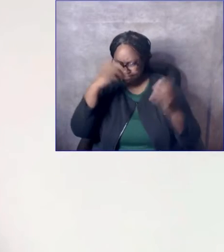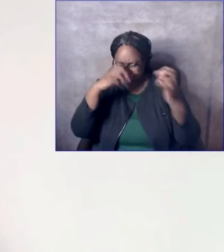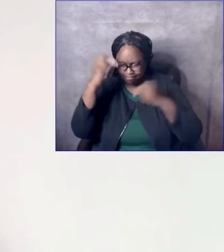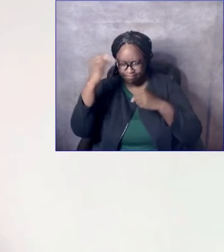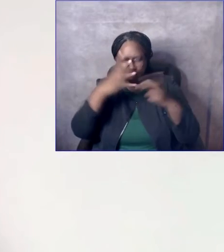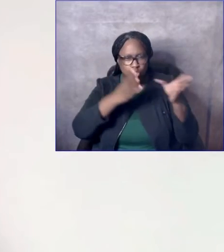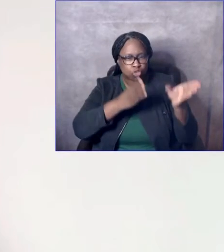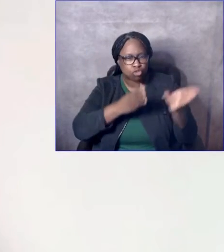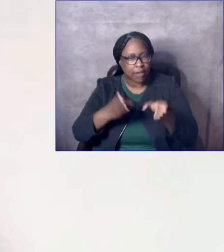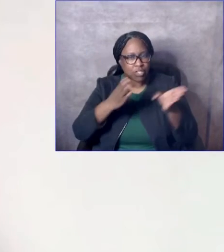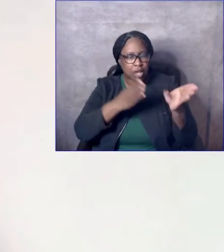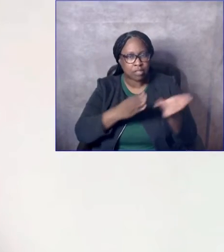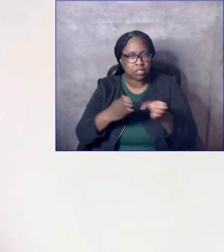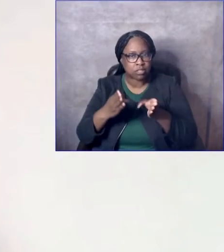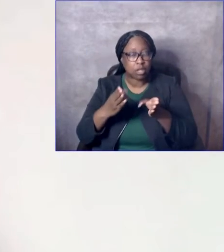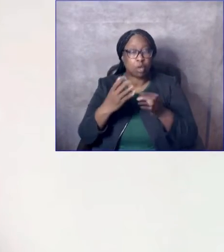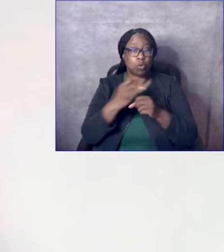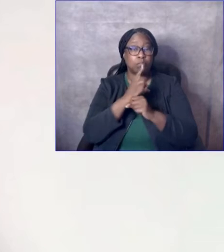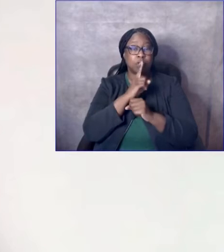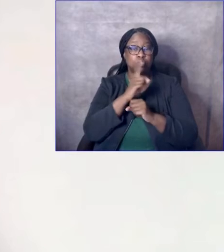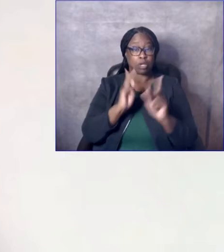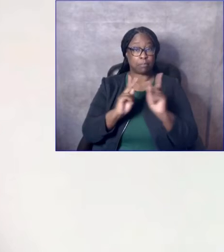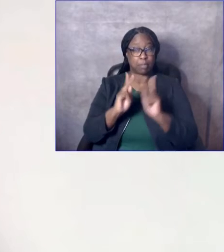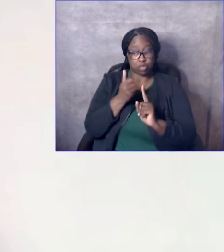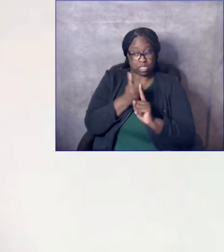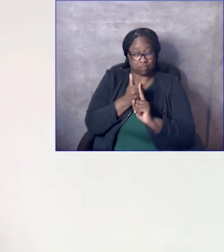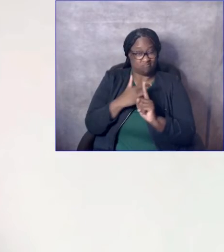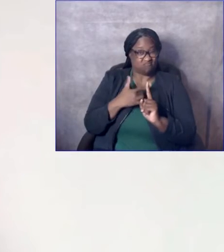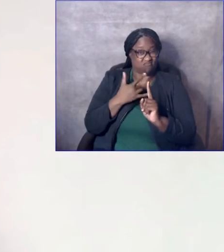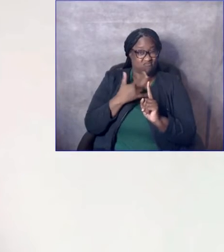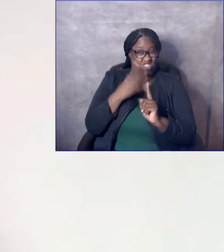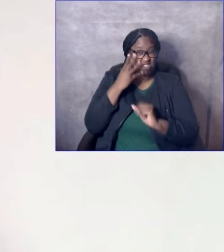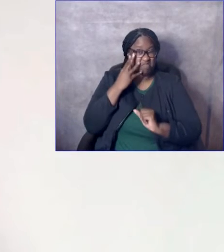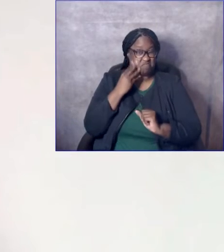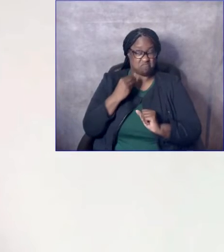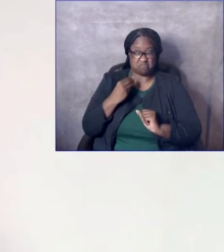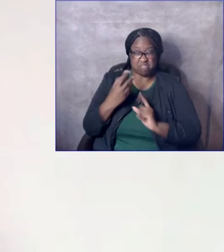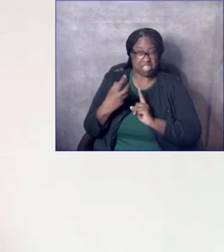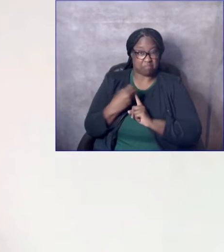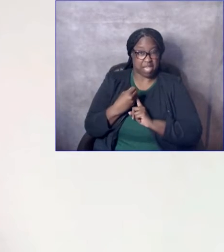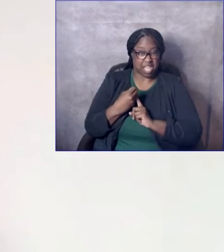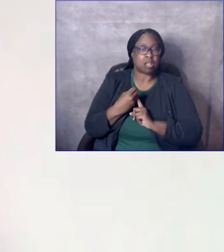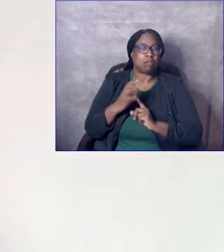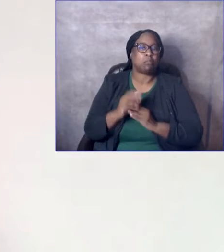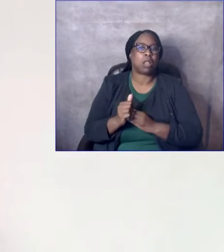that directly impacted people were leading the strategy. And that was at the core of the Home is Here campaign. And I think